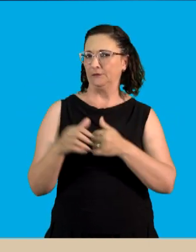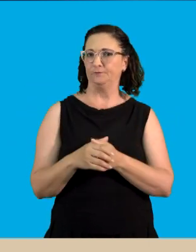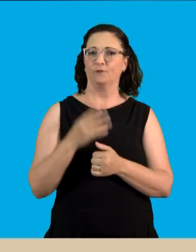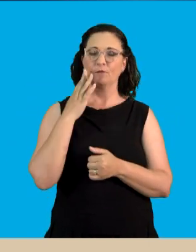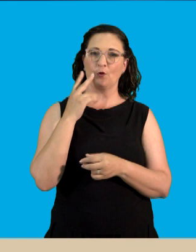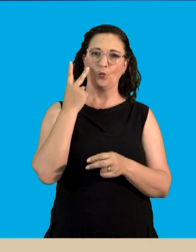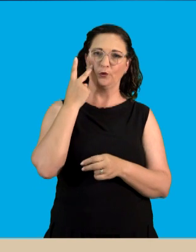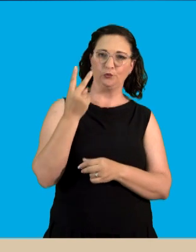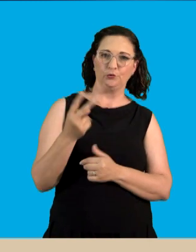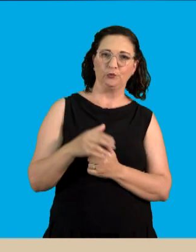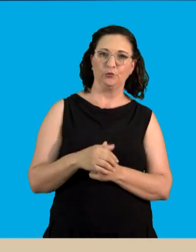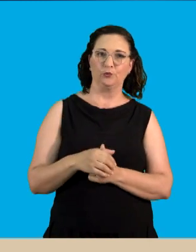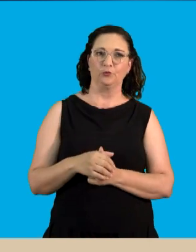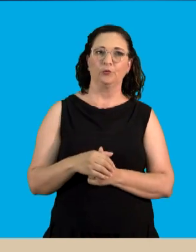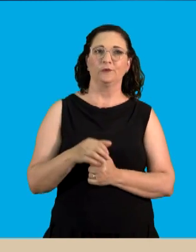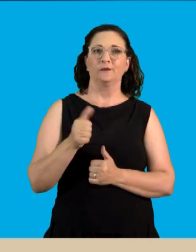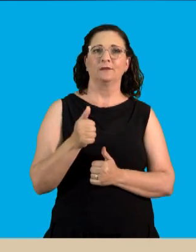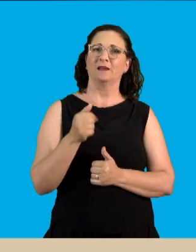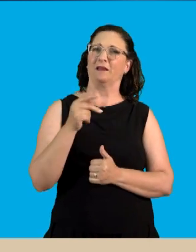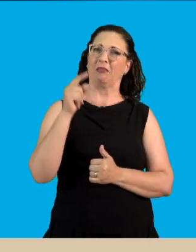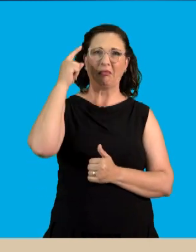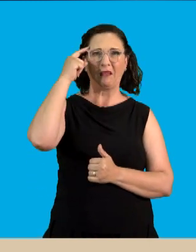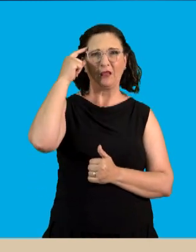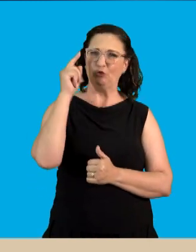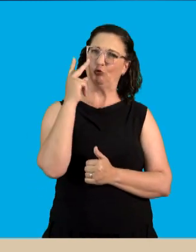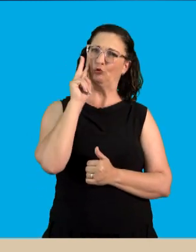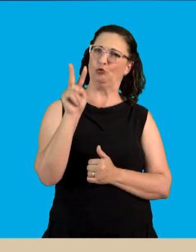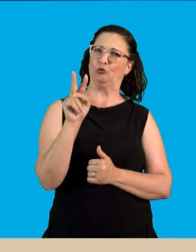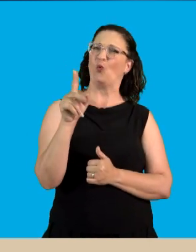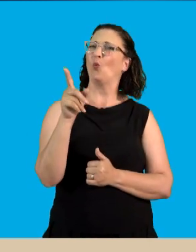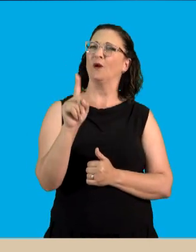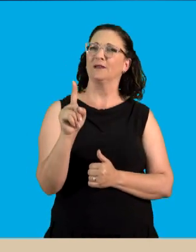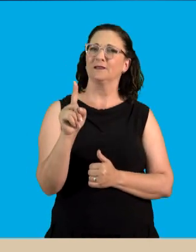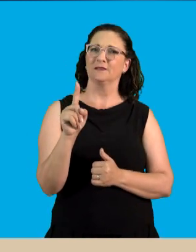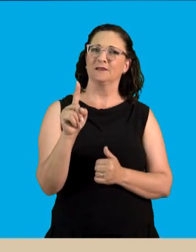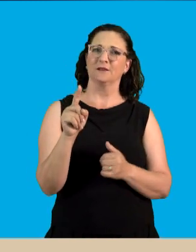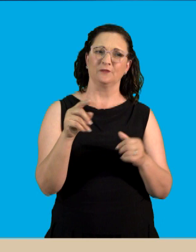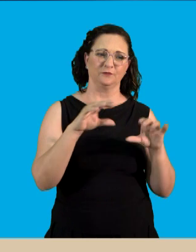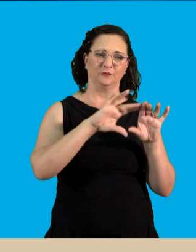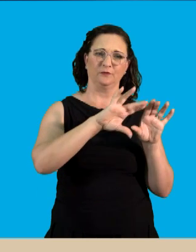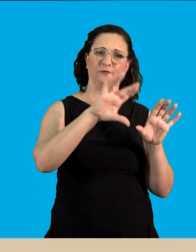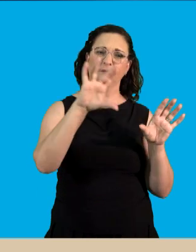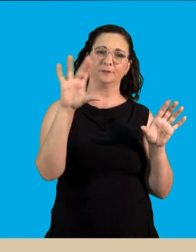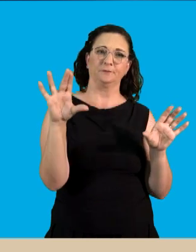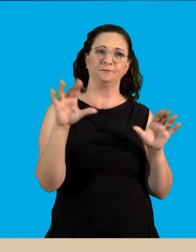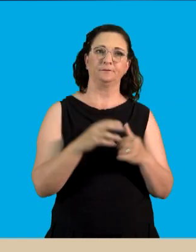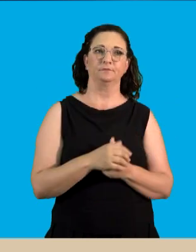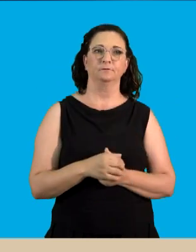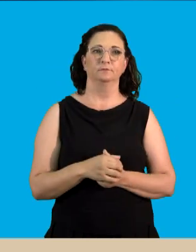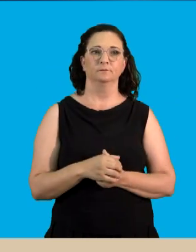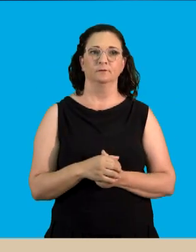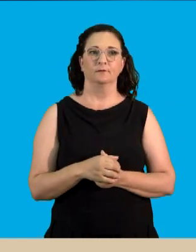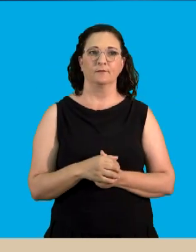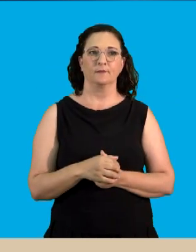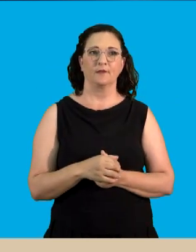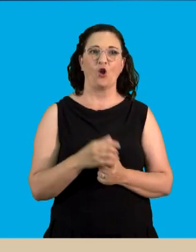look at that, what do you think you are actually looking at? What do you think you're actually looking at if you think about it? You are actually looking